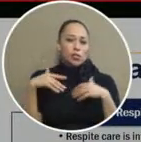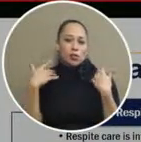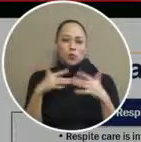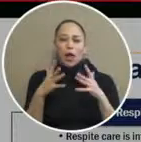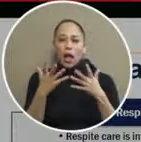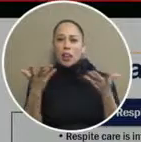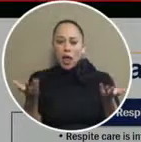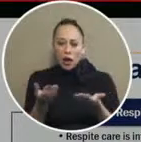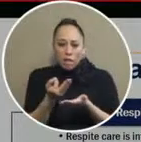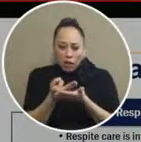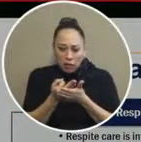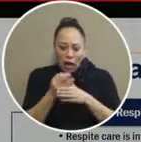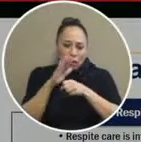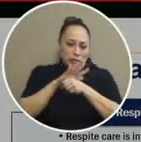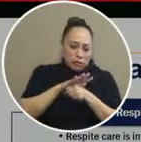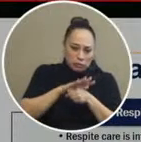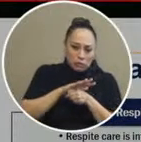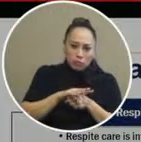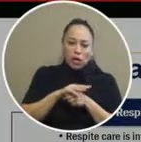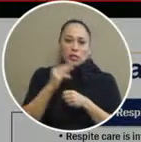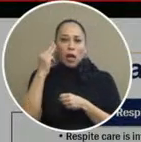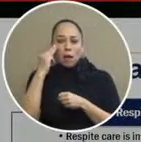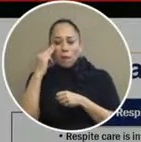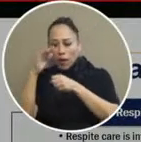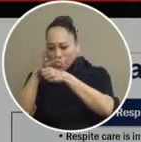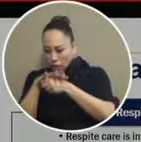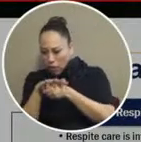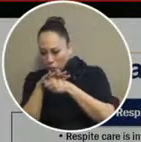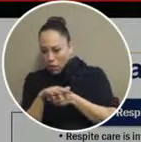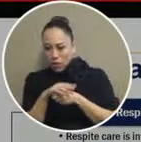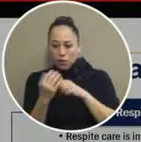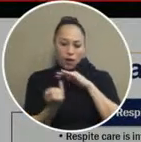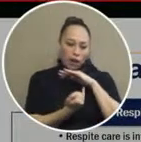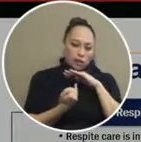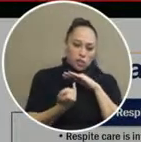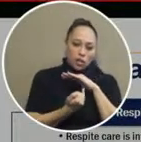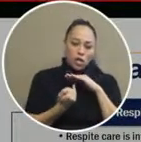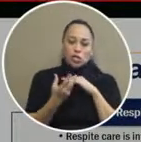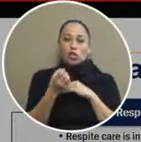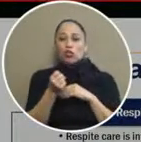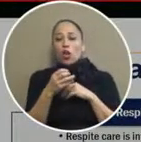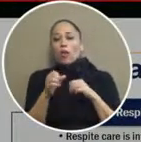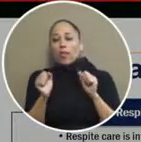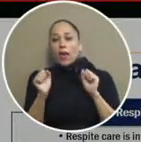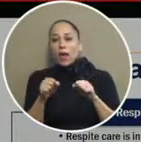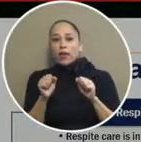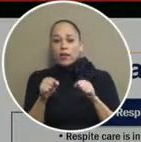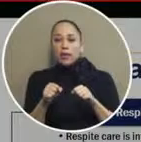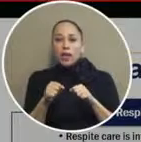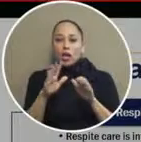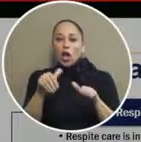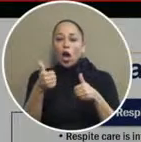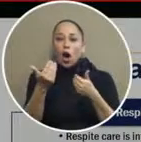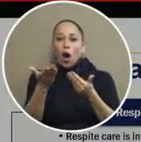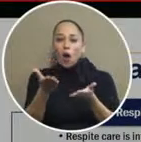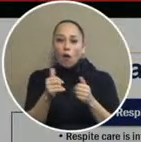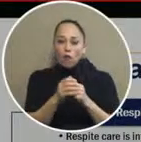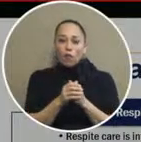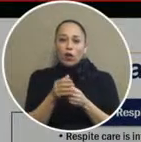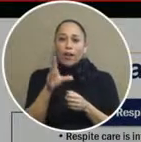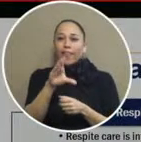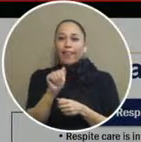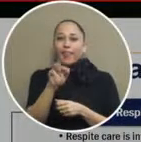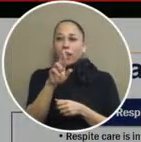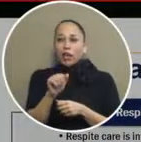of financial pressure, the mental health pressure of being in isolation. And so the ability to offer respite